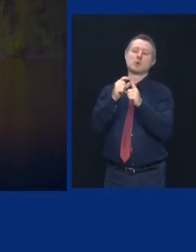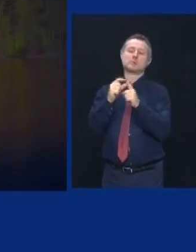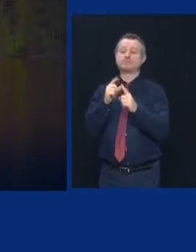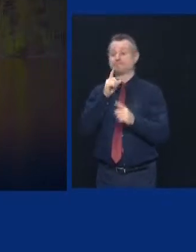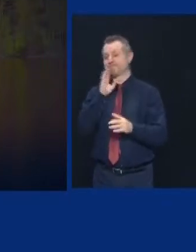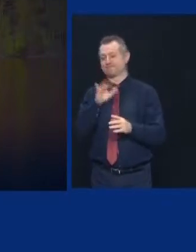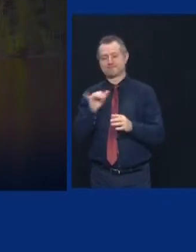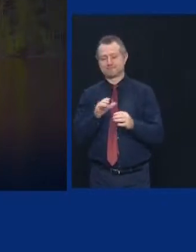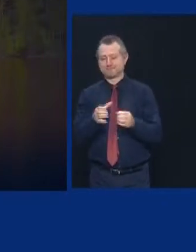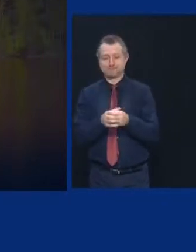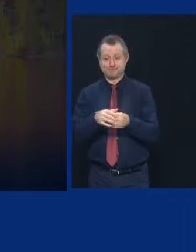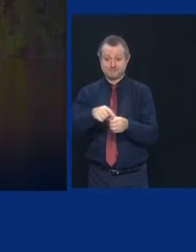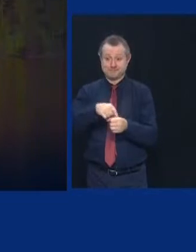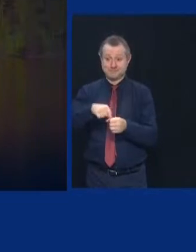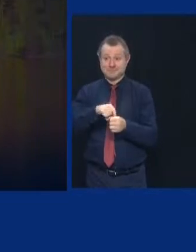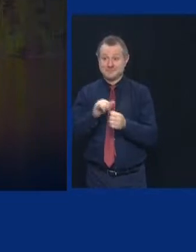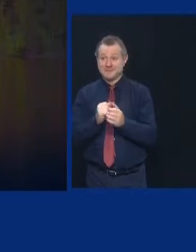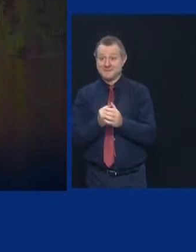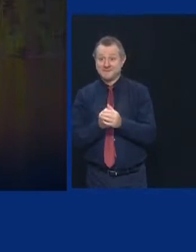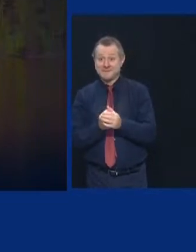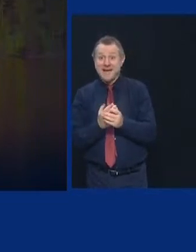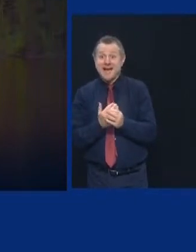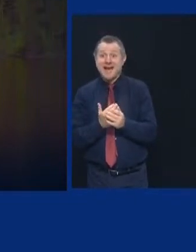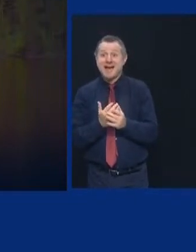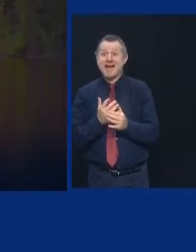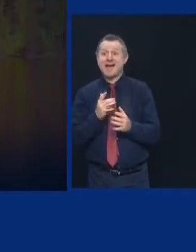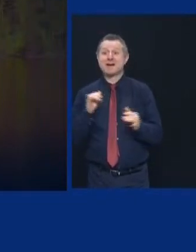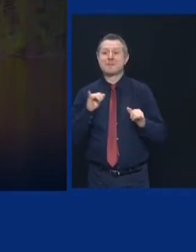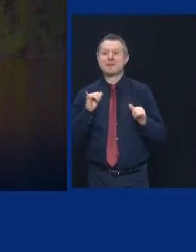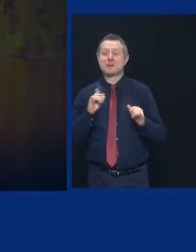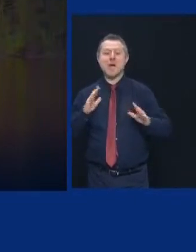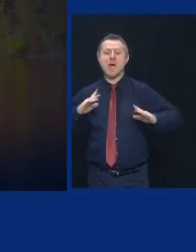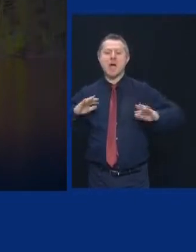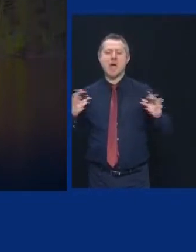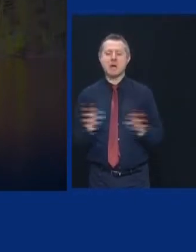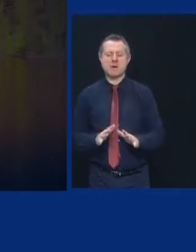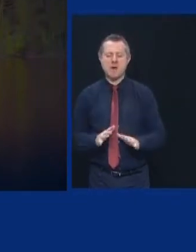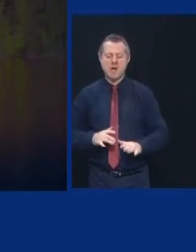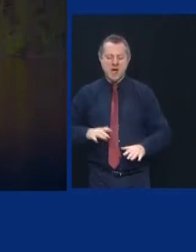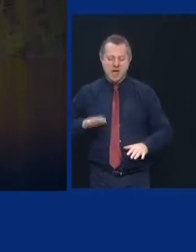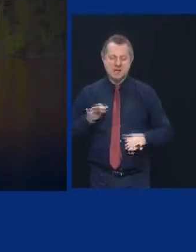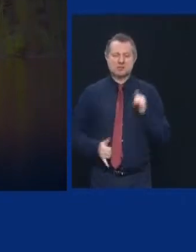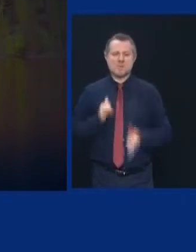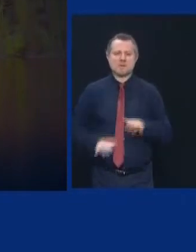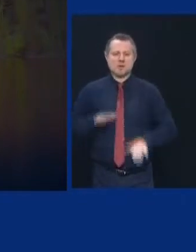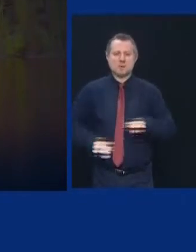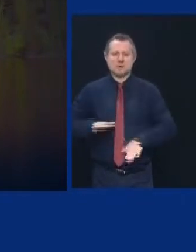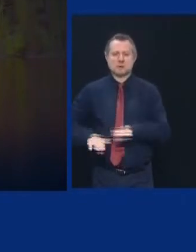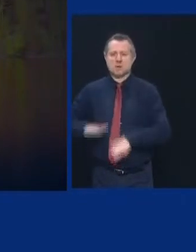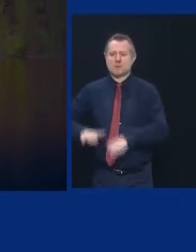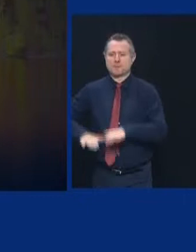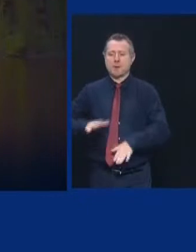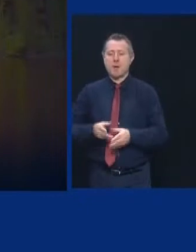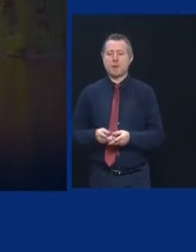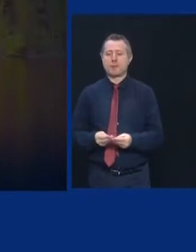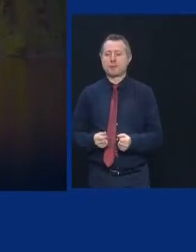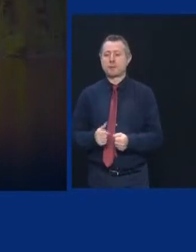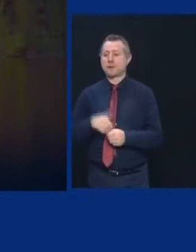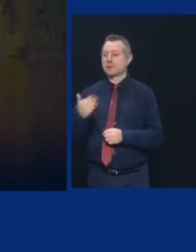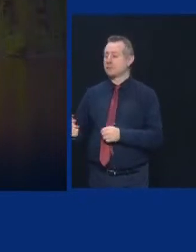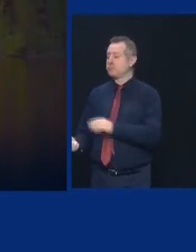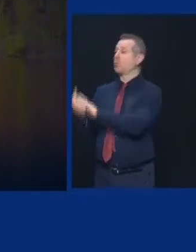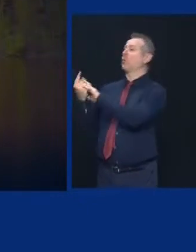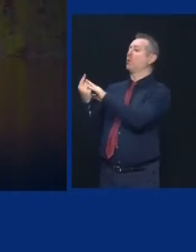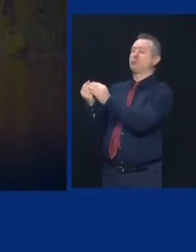up. And then you run and you put them out. The next day, there's another flare up somewhere else. That is going